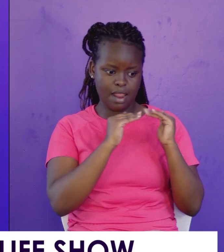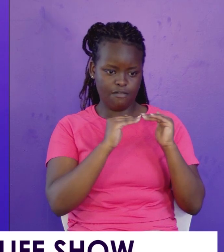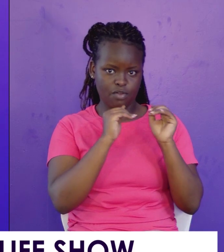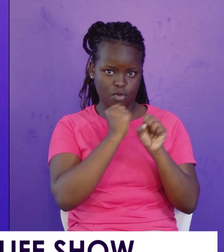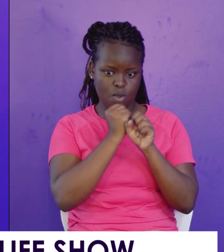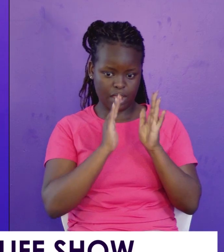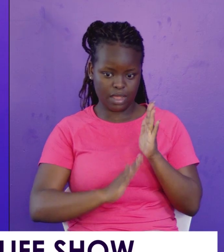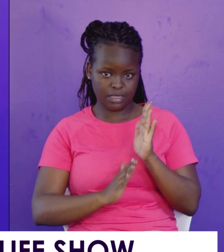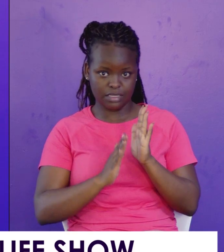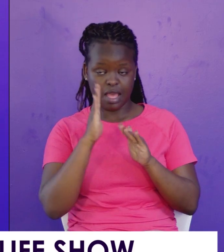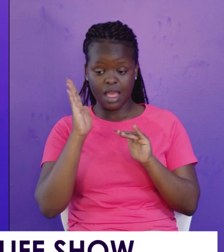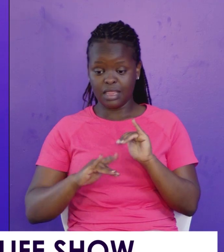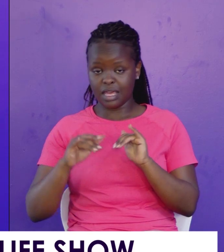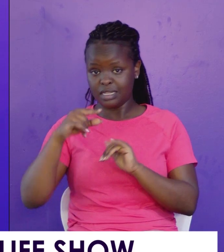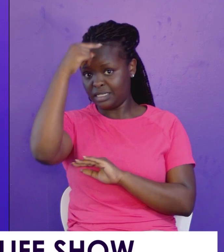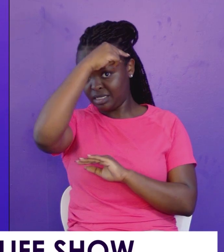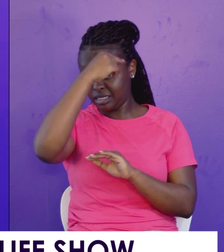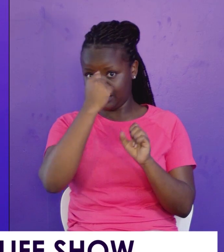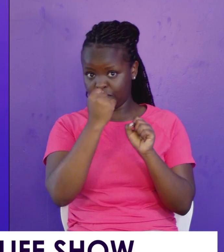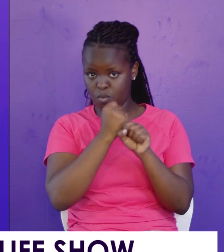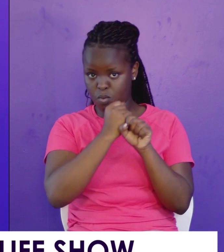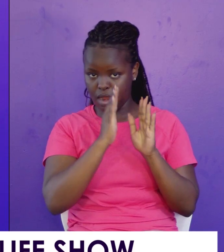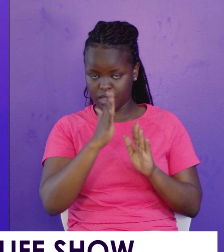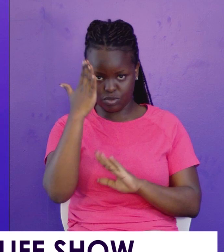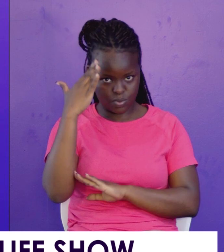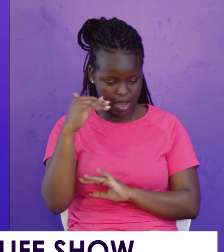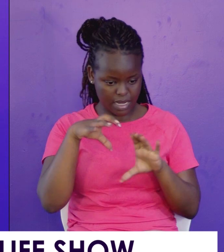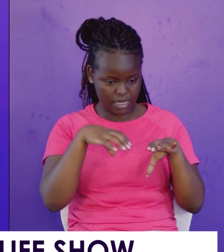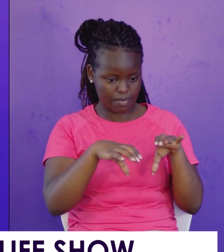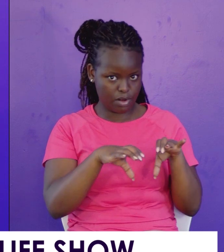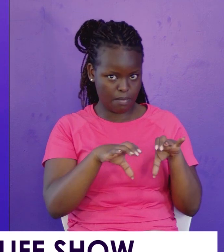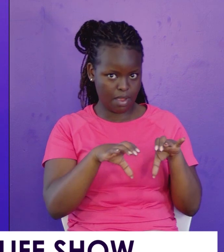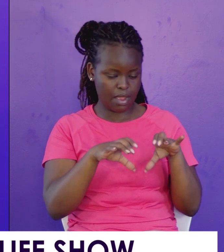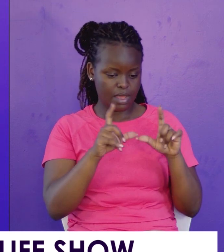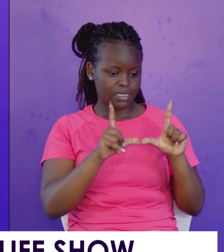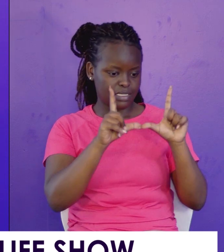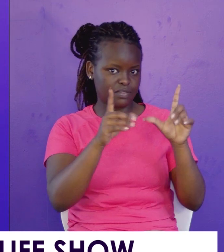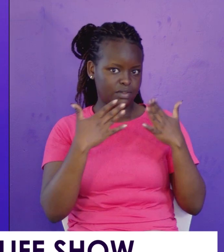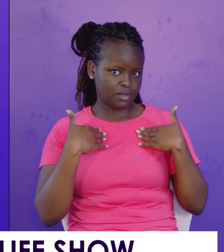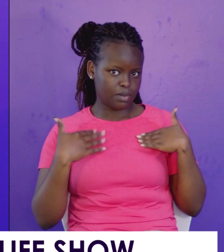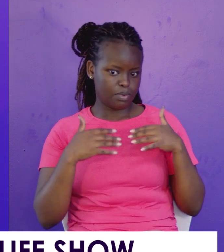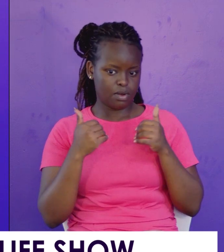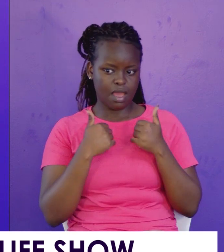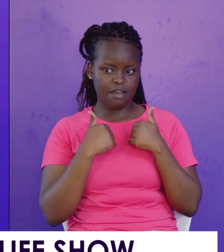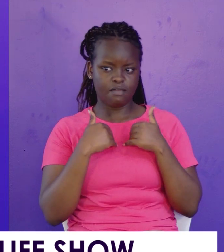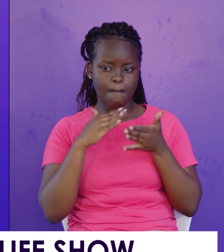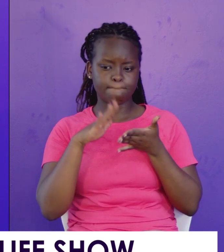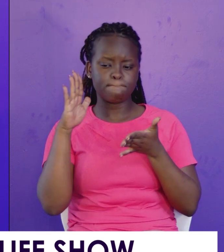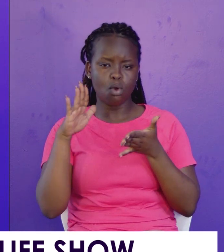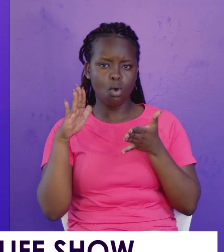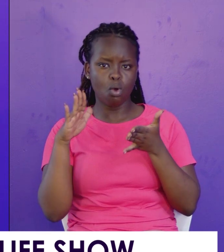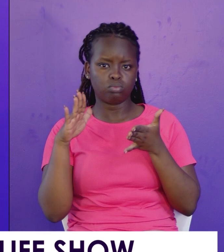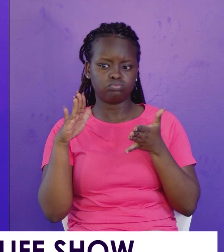degree workers, because the diploma people, the certificate people seems to be more hands-on on